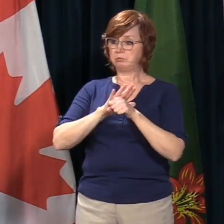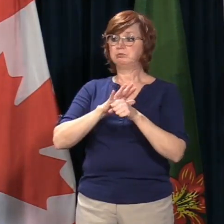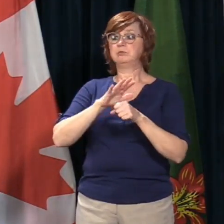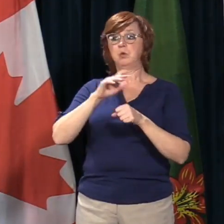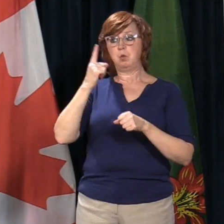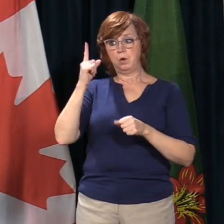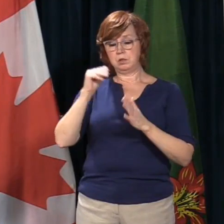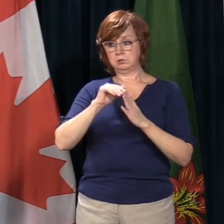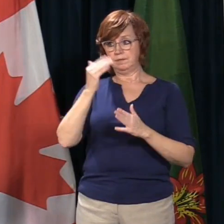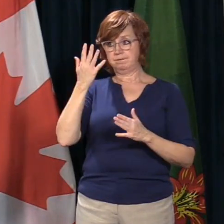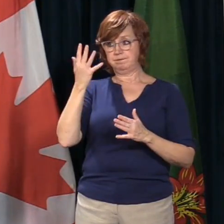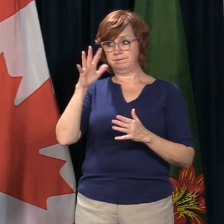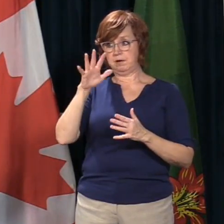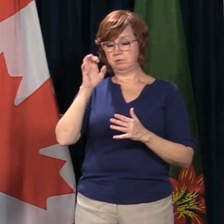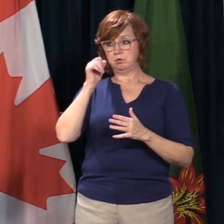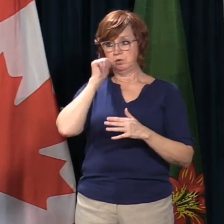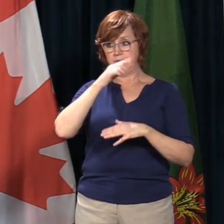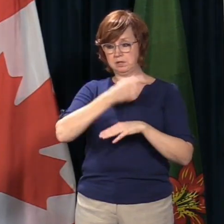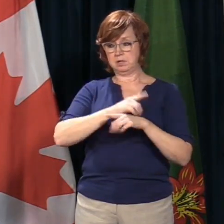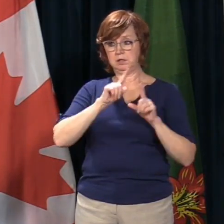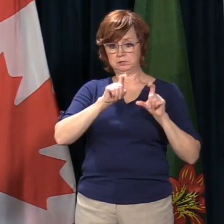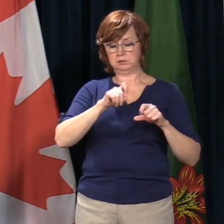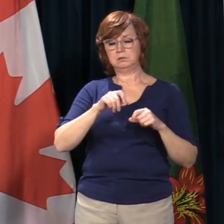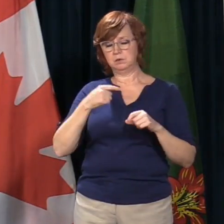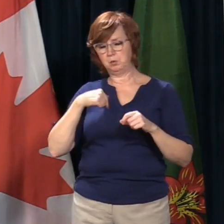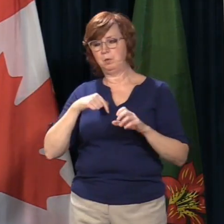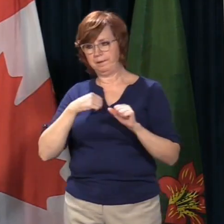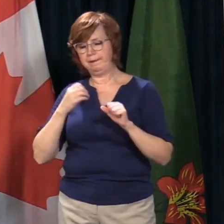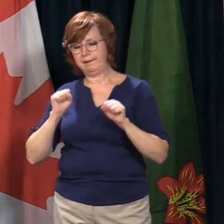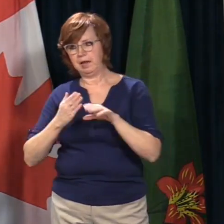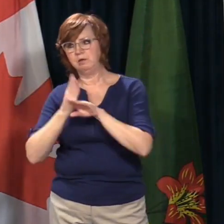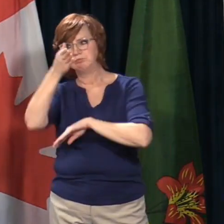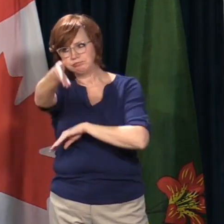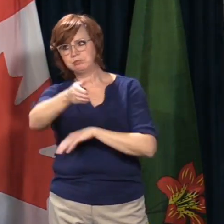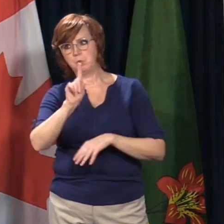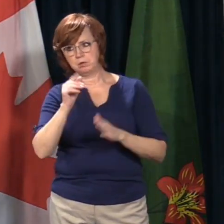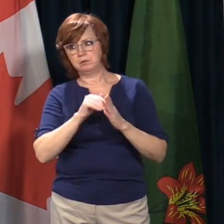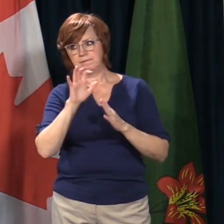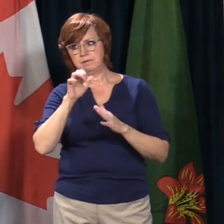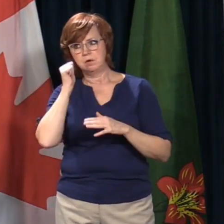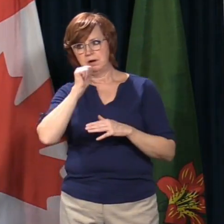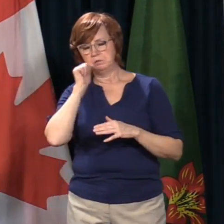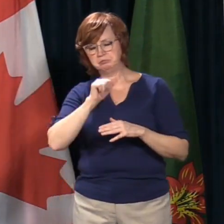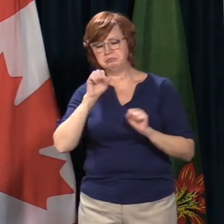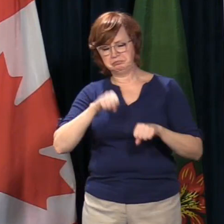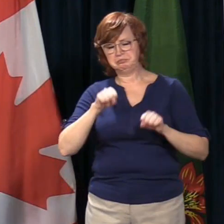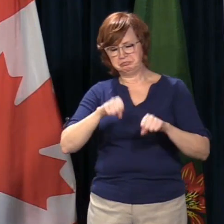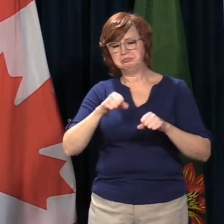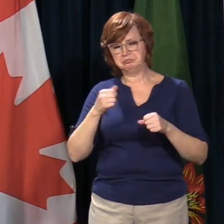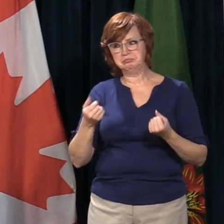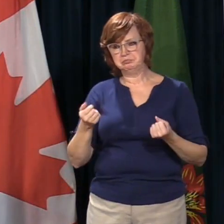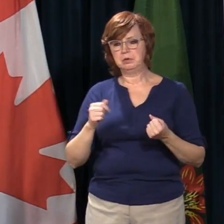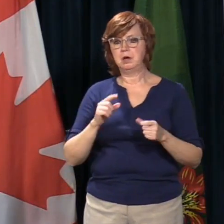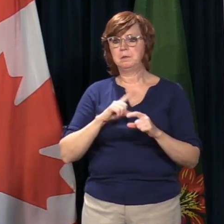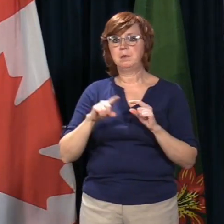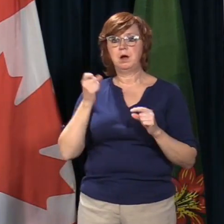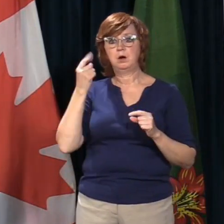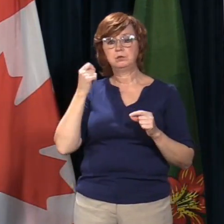capacity. Actually, we have the ability to test much more than 1,500 residents a day. As you know, our testing